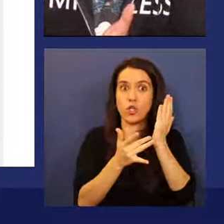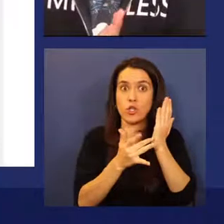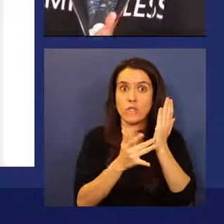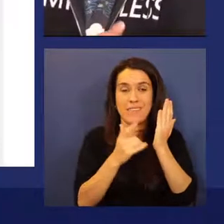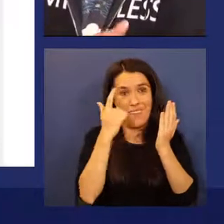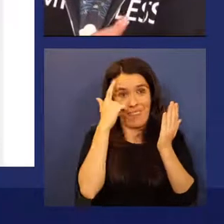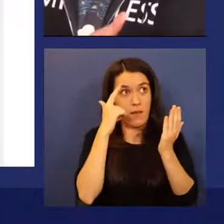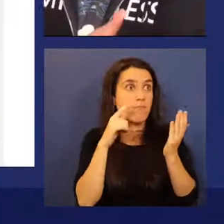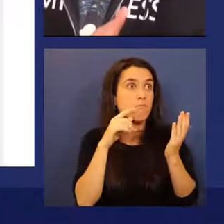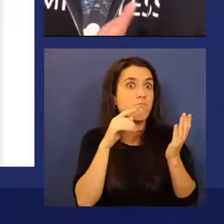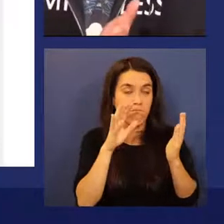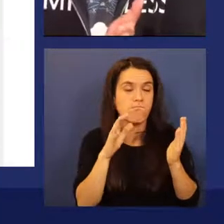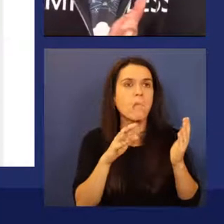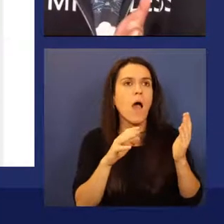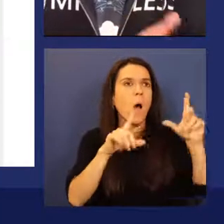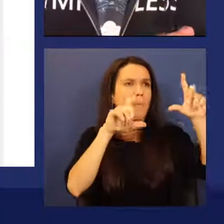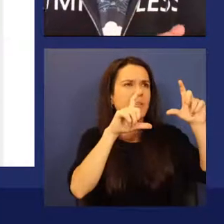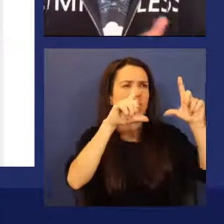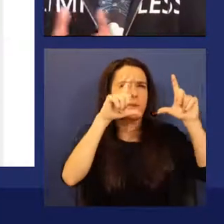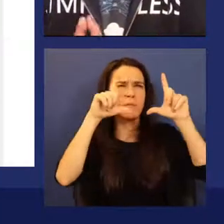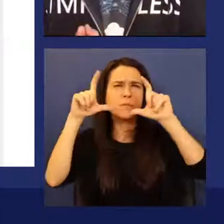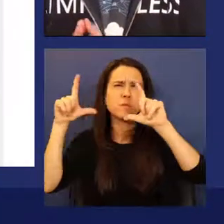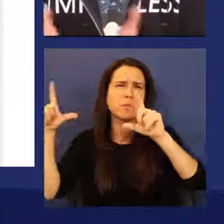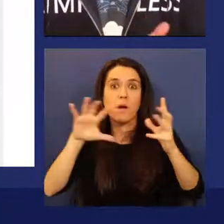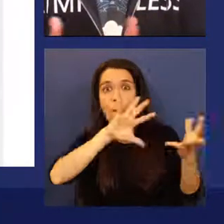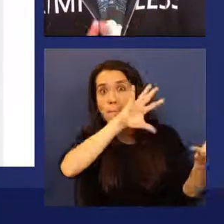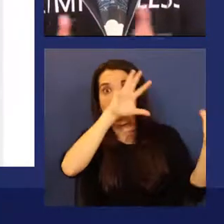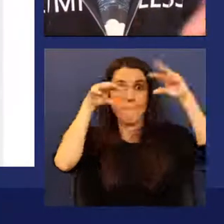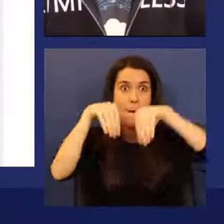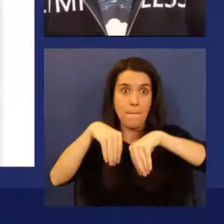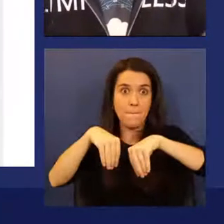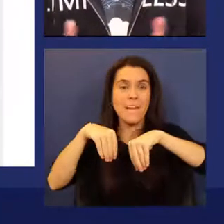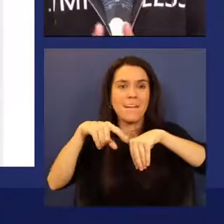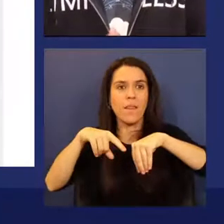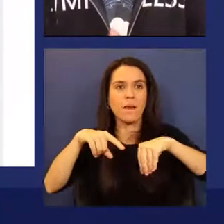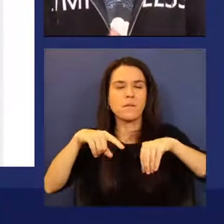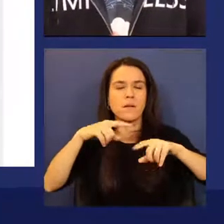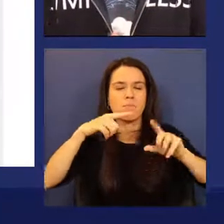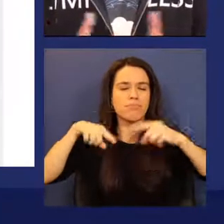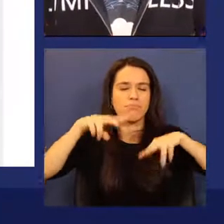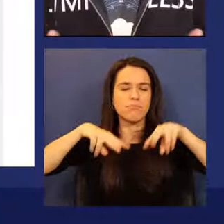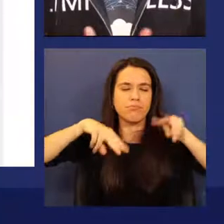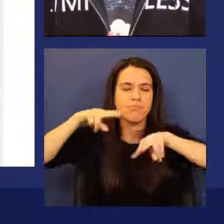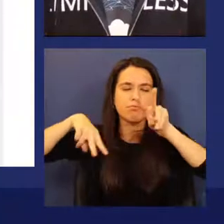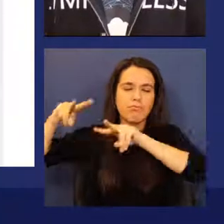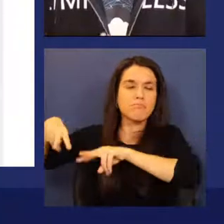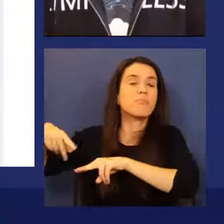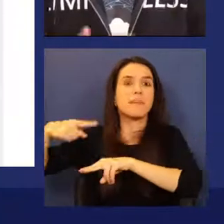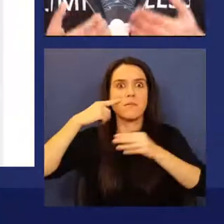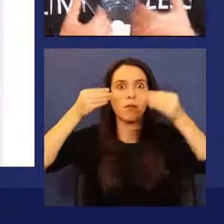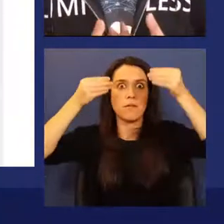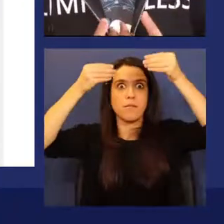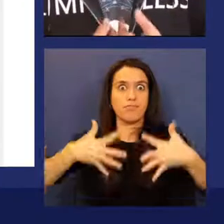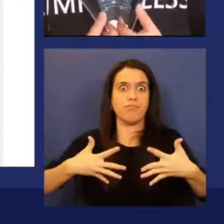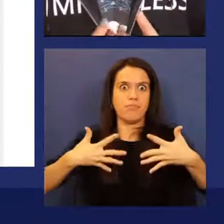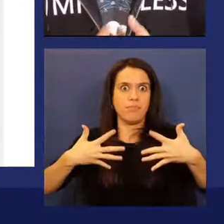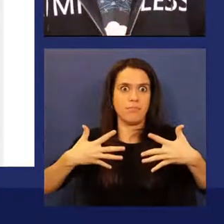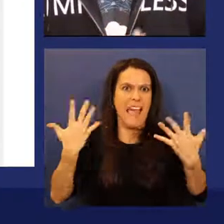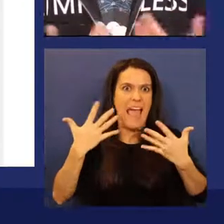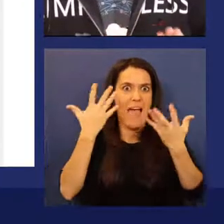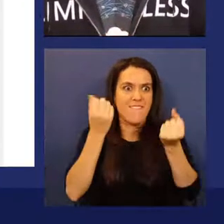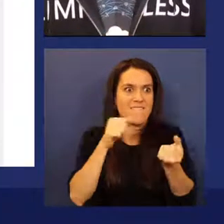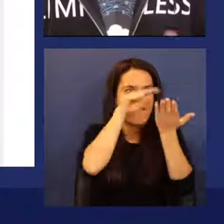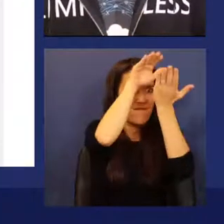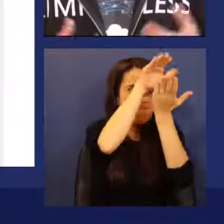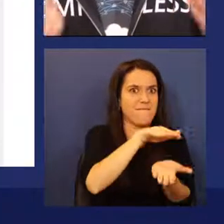right? So this, you know, this blog post that she has is awesome because it takes you through the steps in terms of this enablement. And even somebody who's like me,